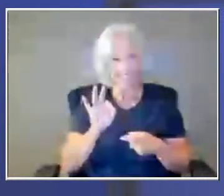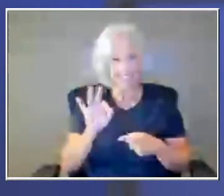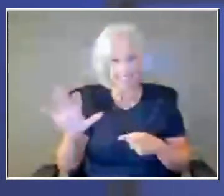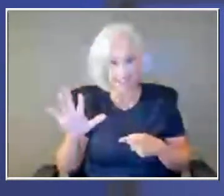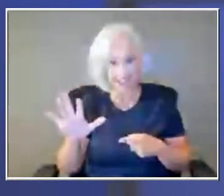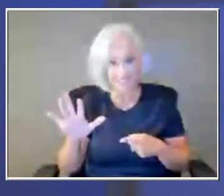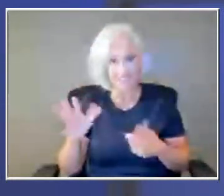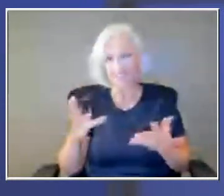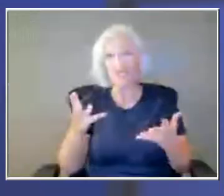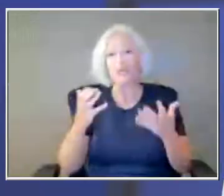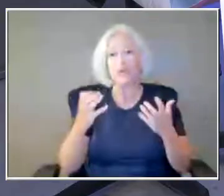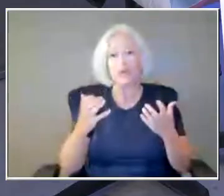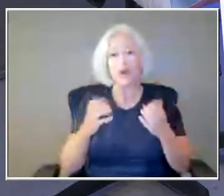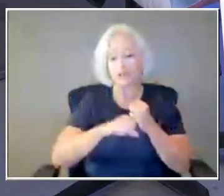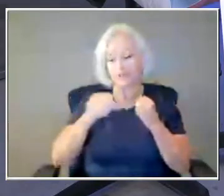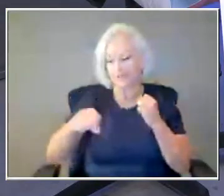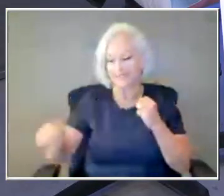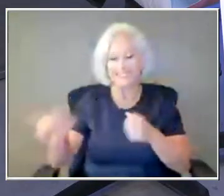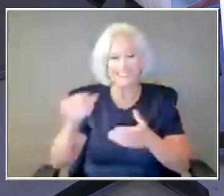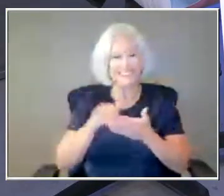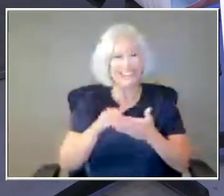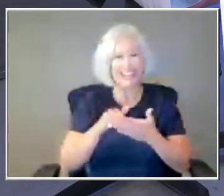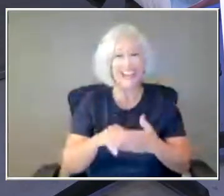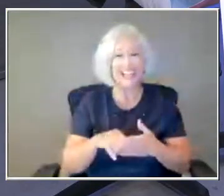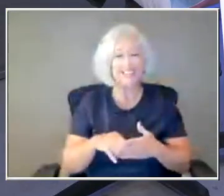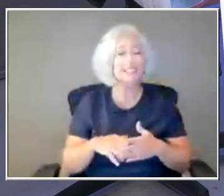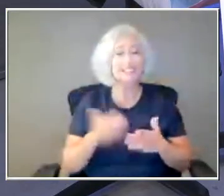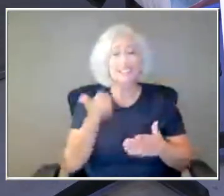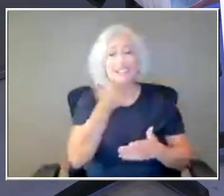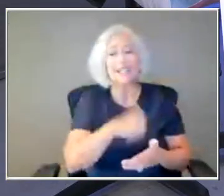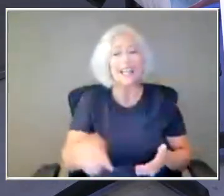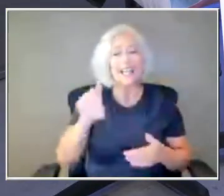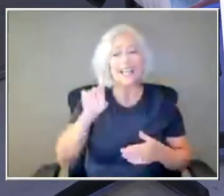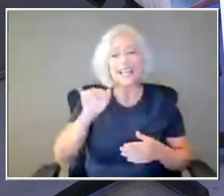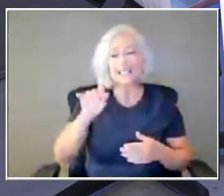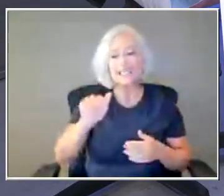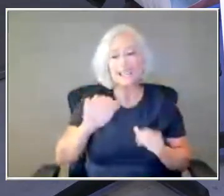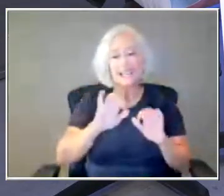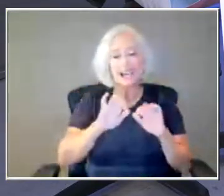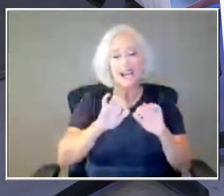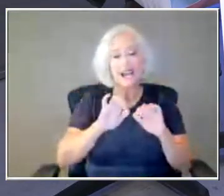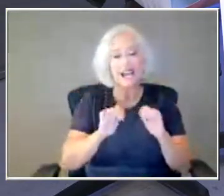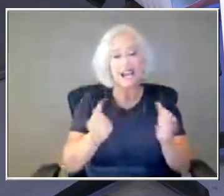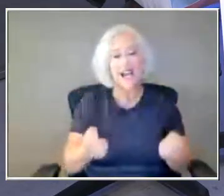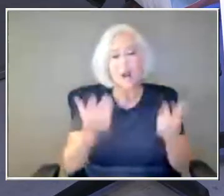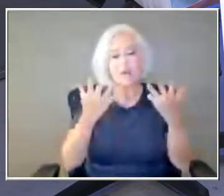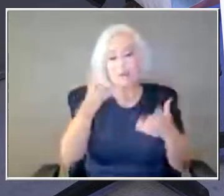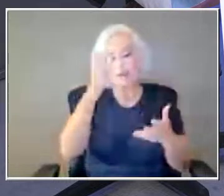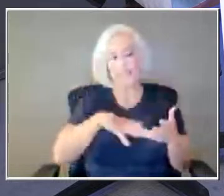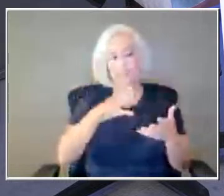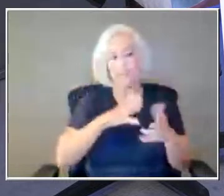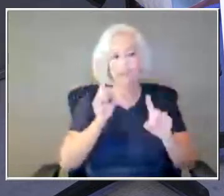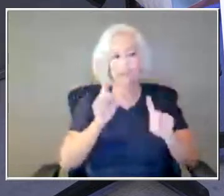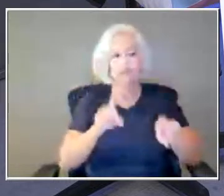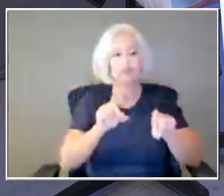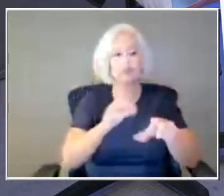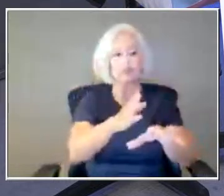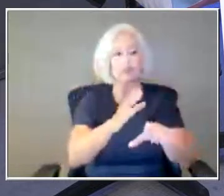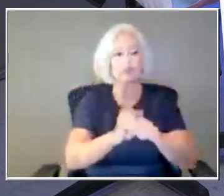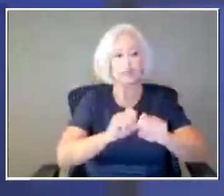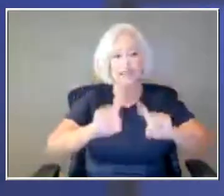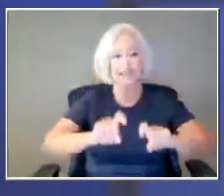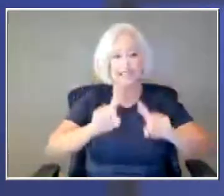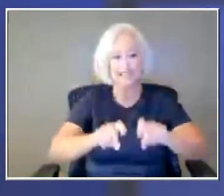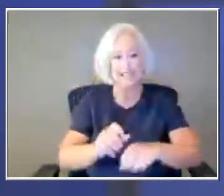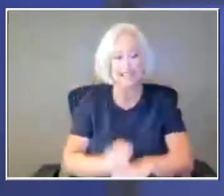that. So, Any data on how many men are actually getting the screenings? Are we getting better? Where's the work need to be done? Right